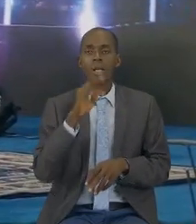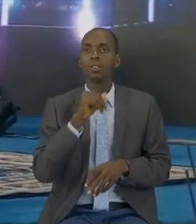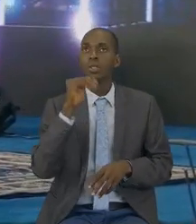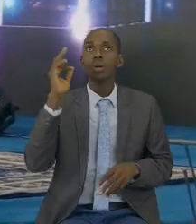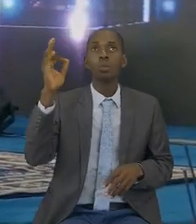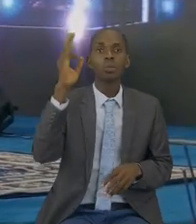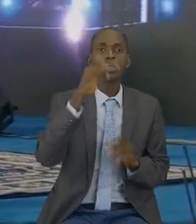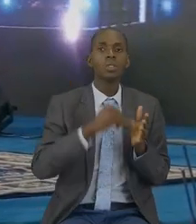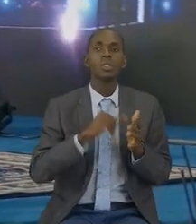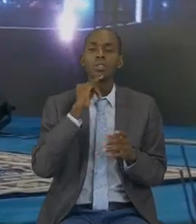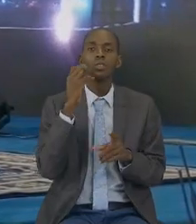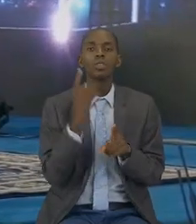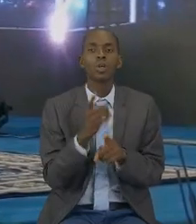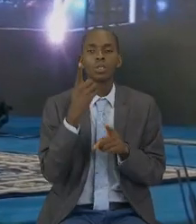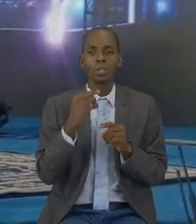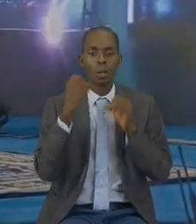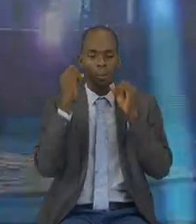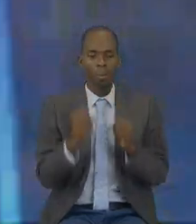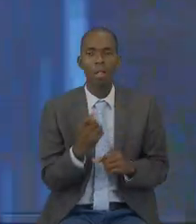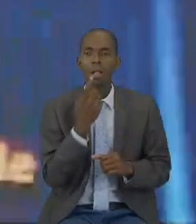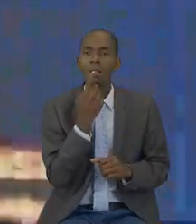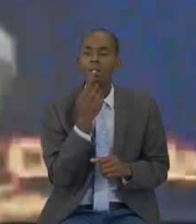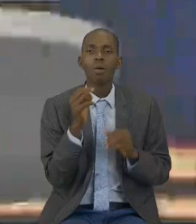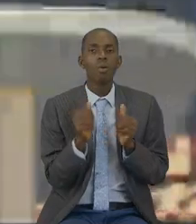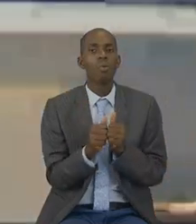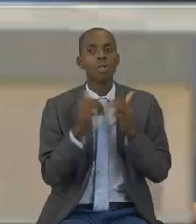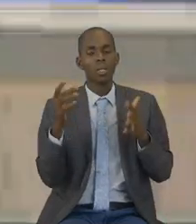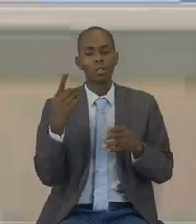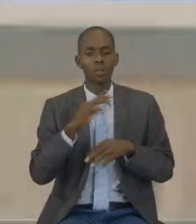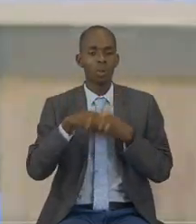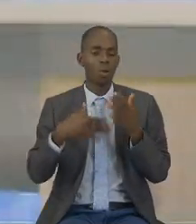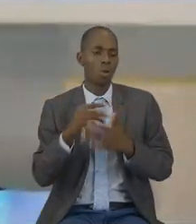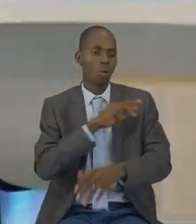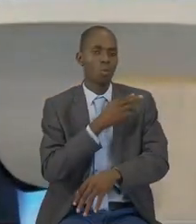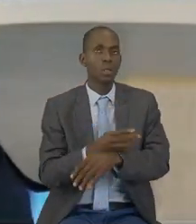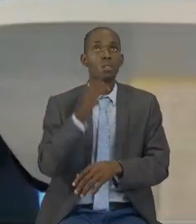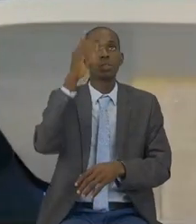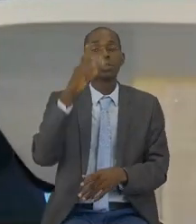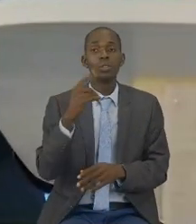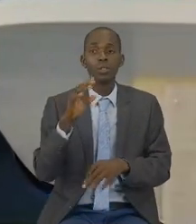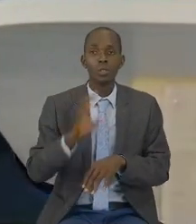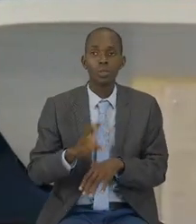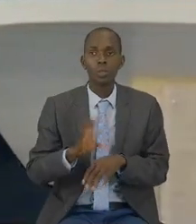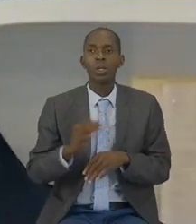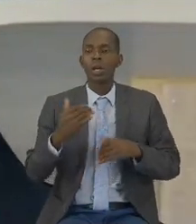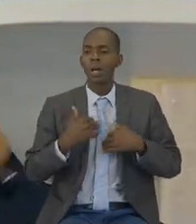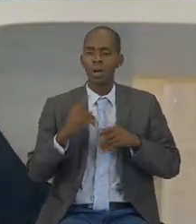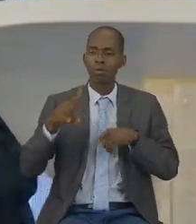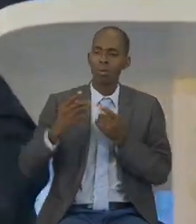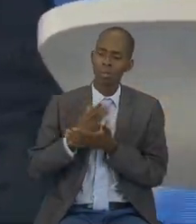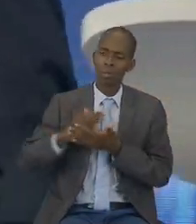It's just the parrot tongue without the Almighty. The church has gone on for a long